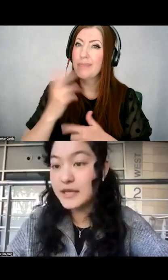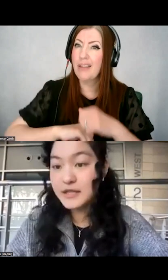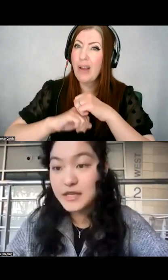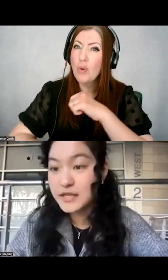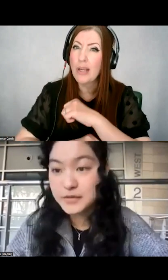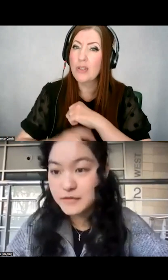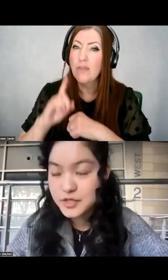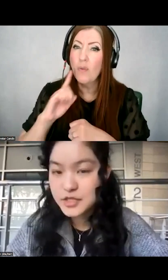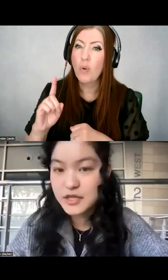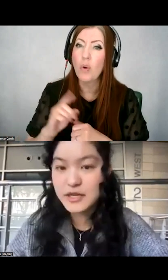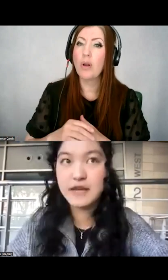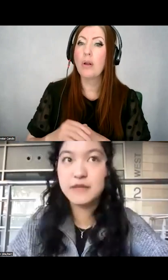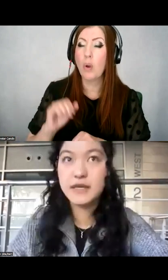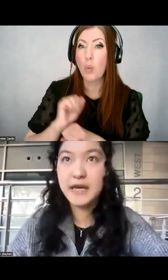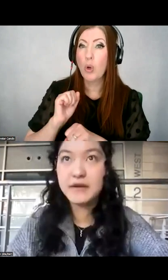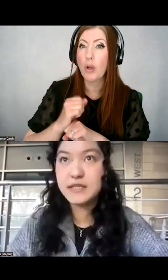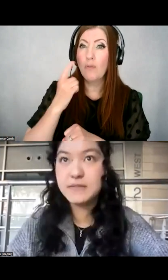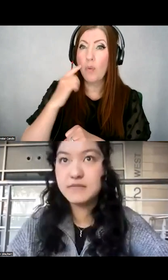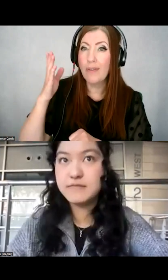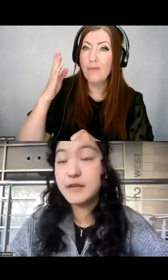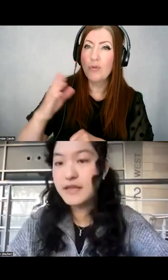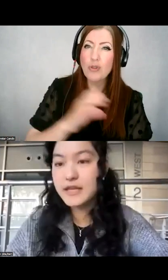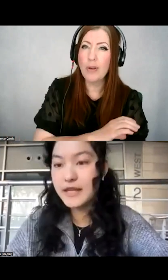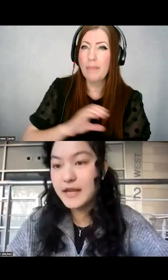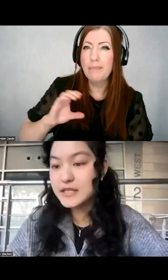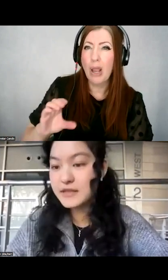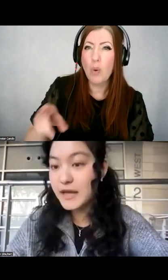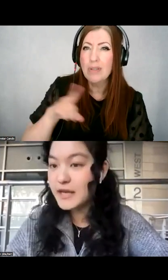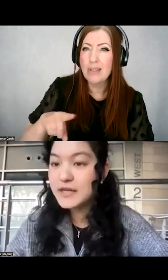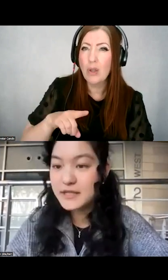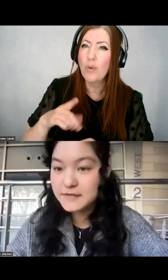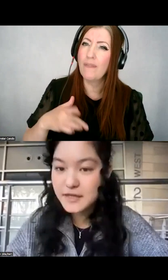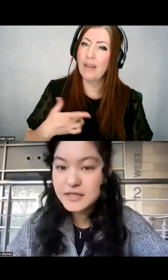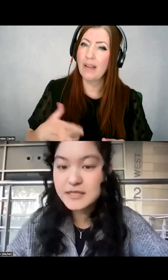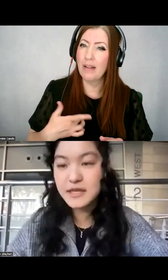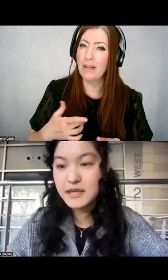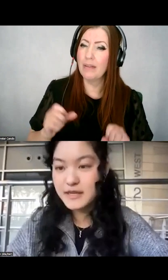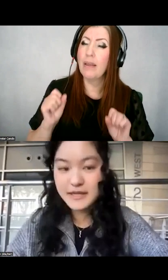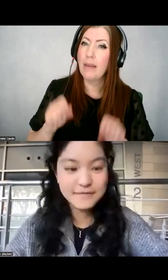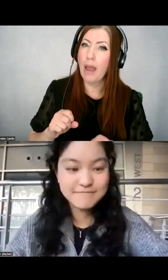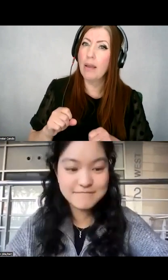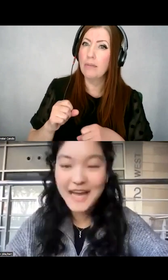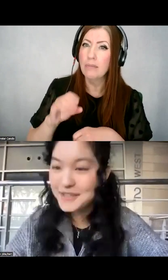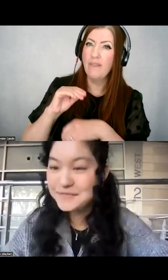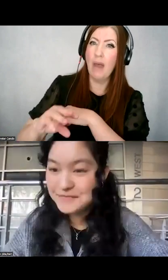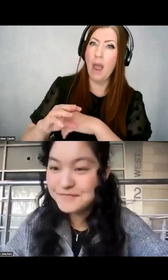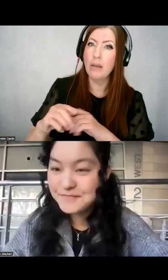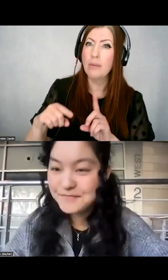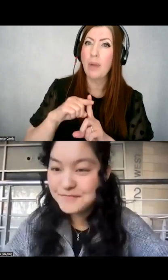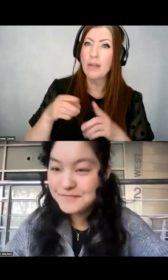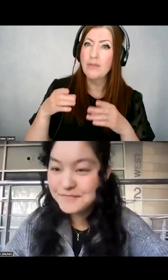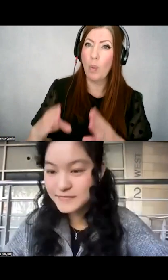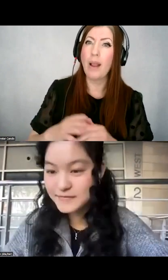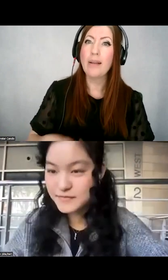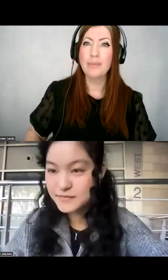work like into the future, and it really empowers them with feeling like they can actually make a difference. Yeah.